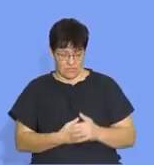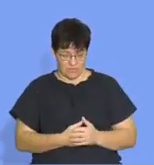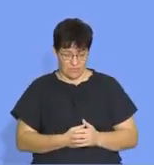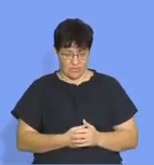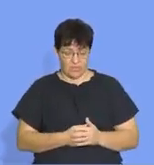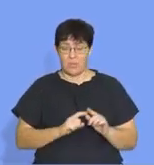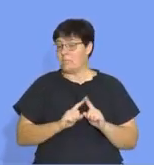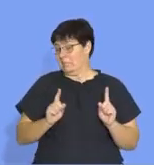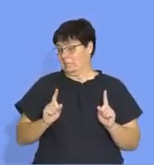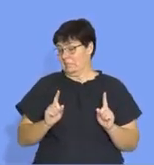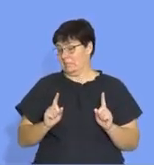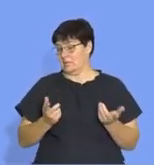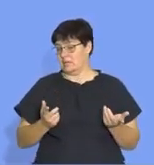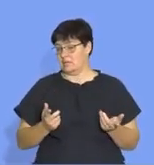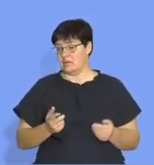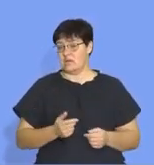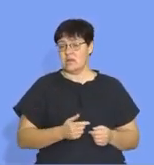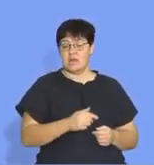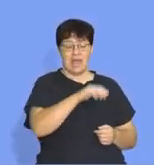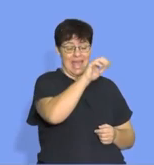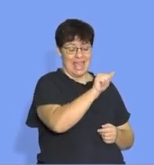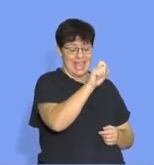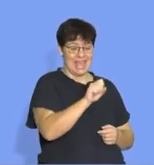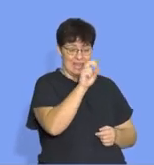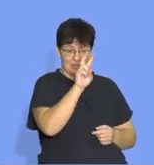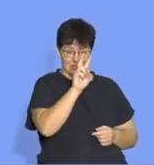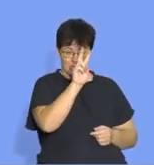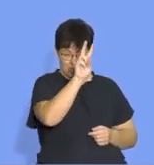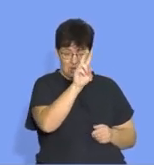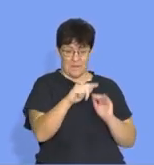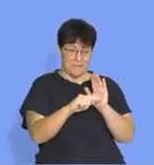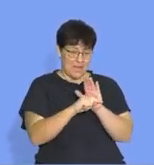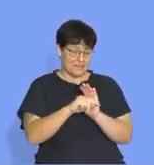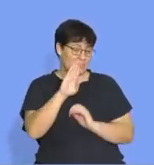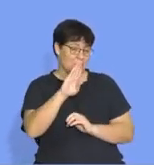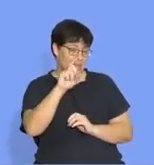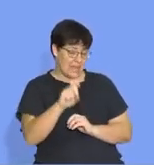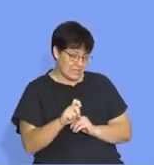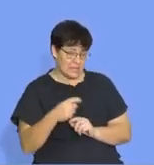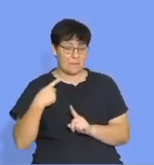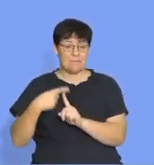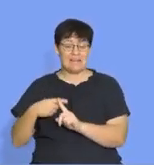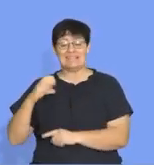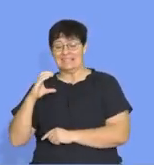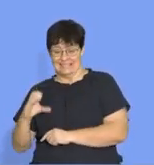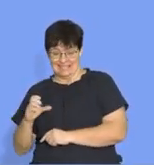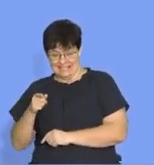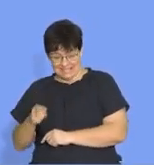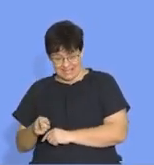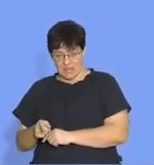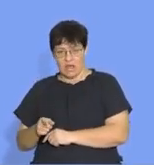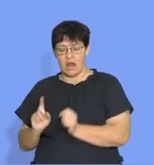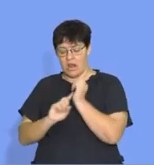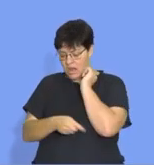now becomes ax squared minus bx plus C, the last term is